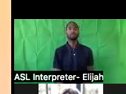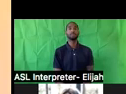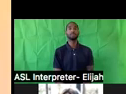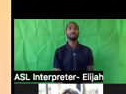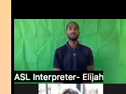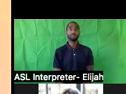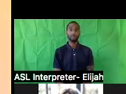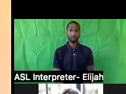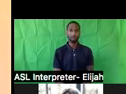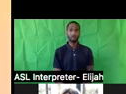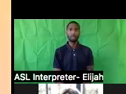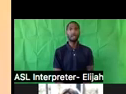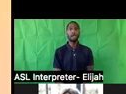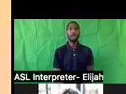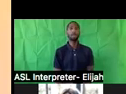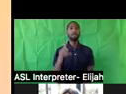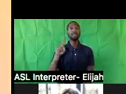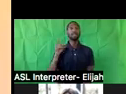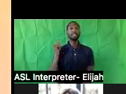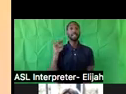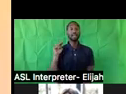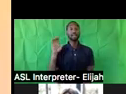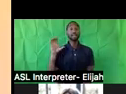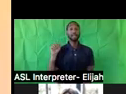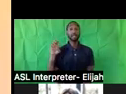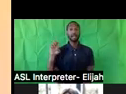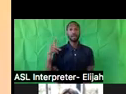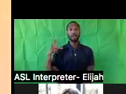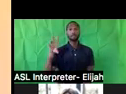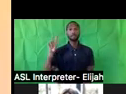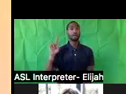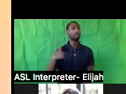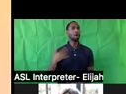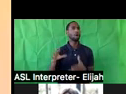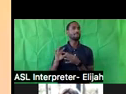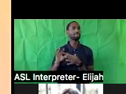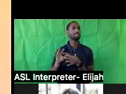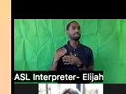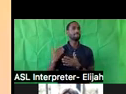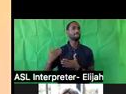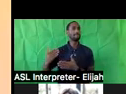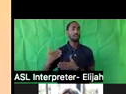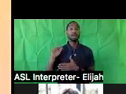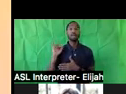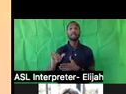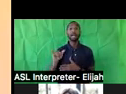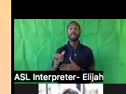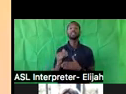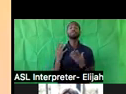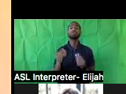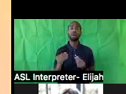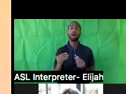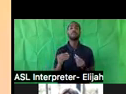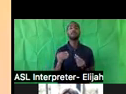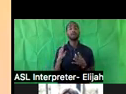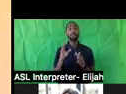Yeah, so the DJN Care Pod, which I've mentioned a couple of times, is a soft regenerative space for